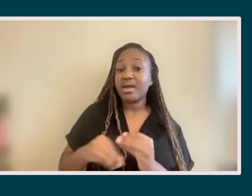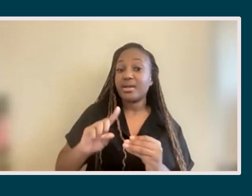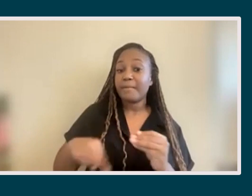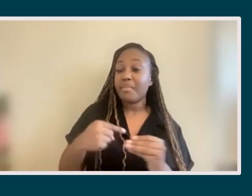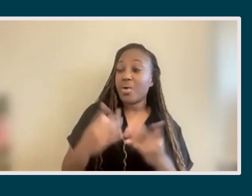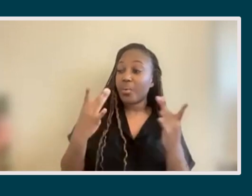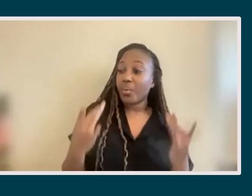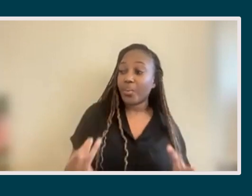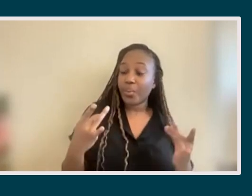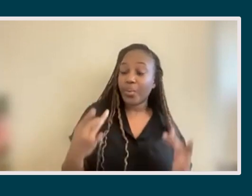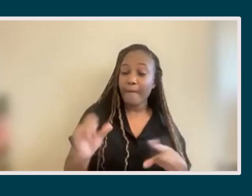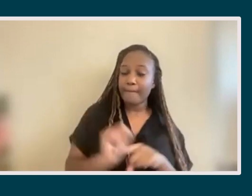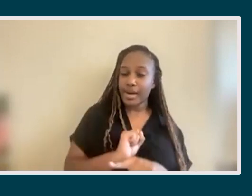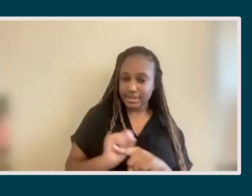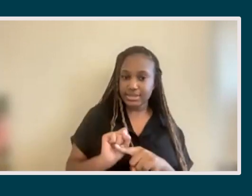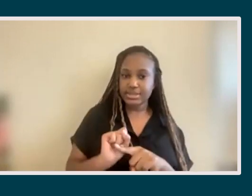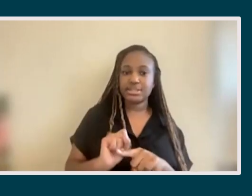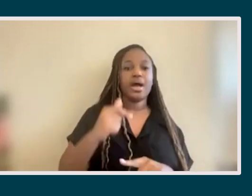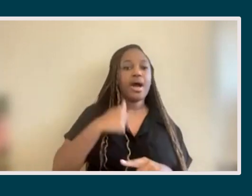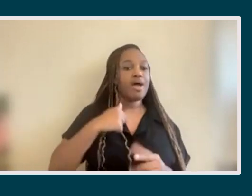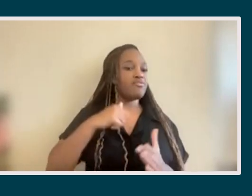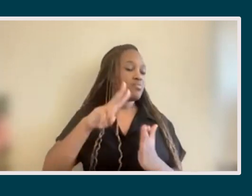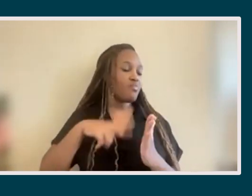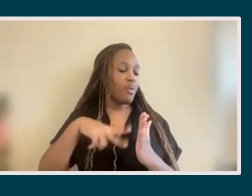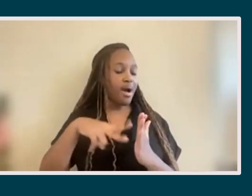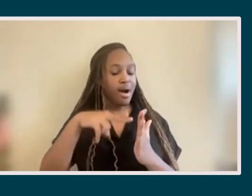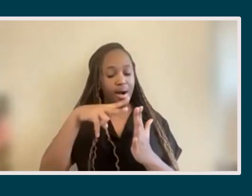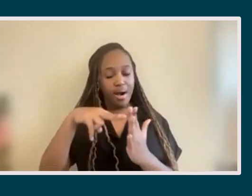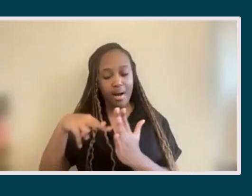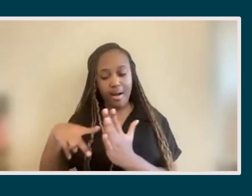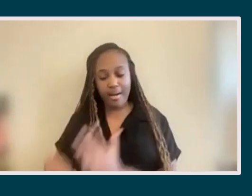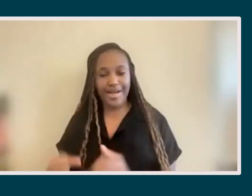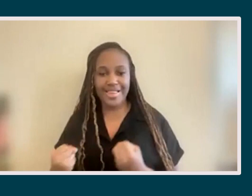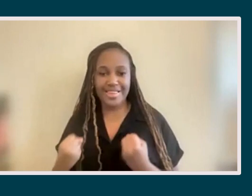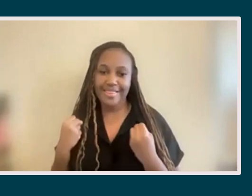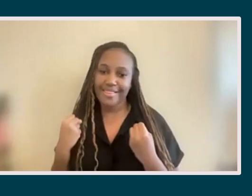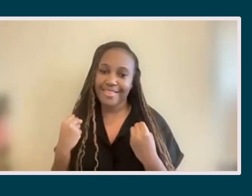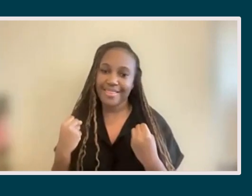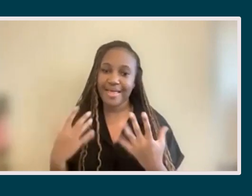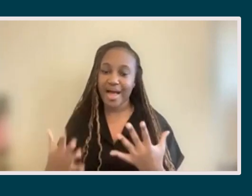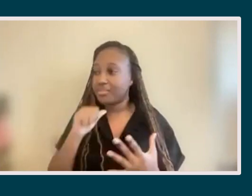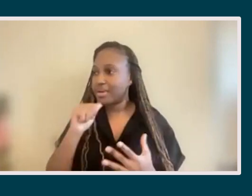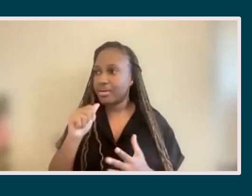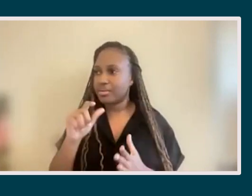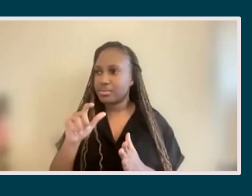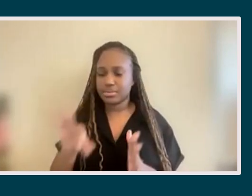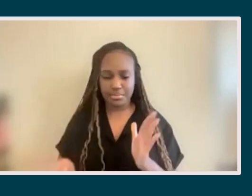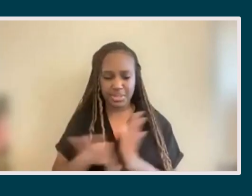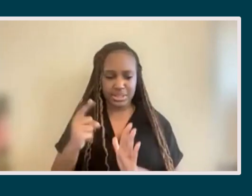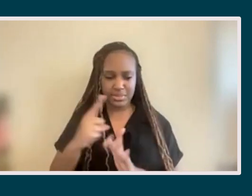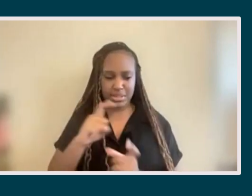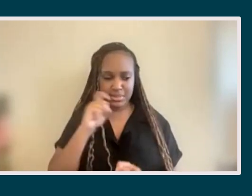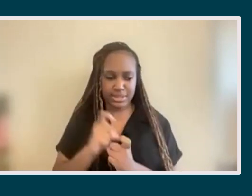practice. And I've also read a fair amount, and I don't pick something specific to affiliate with, but that